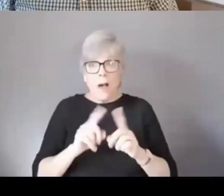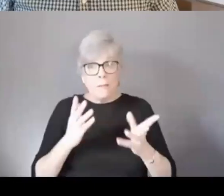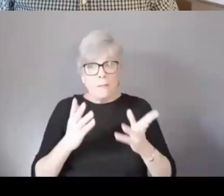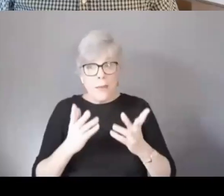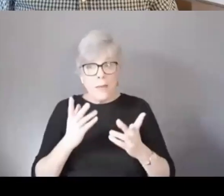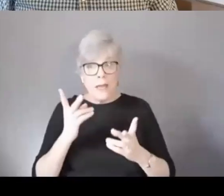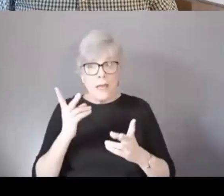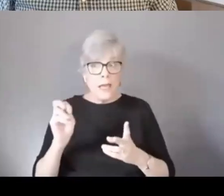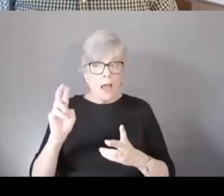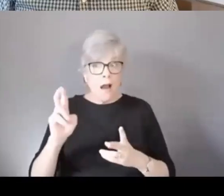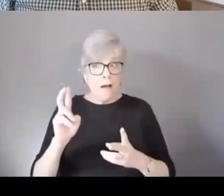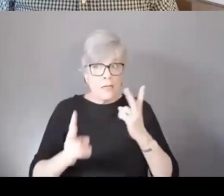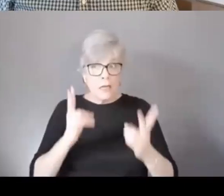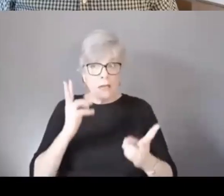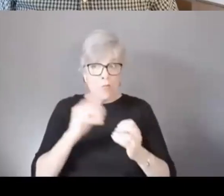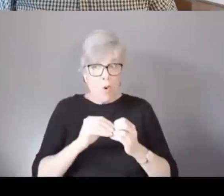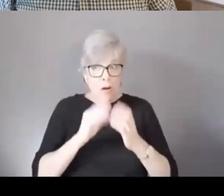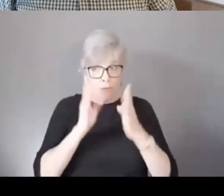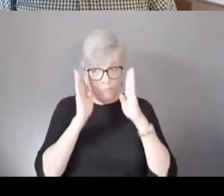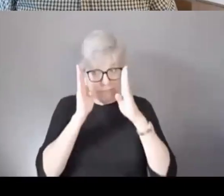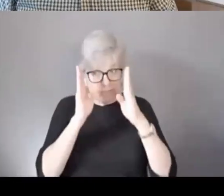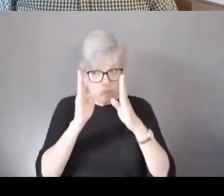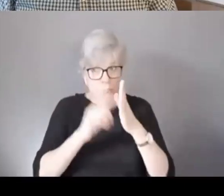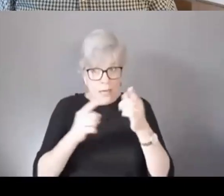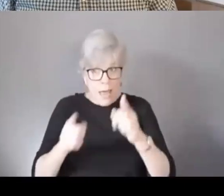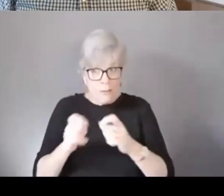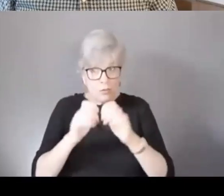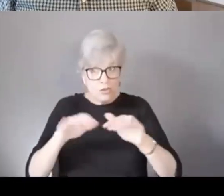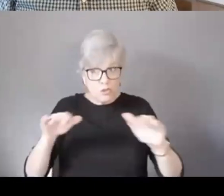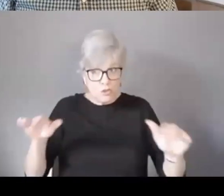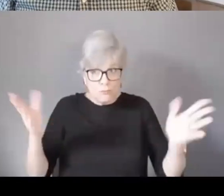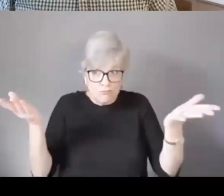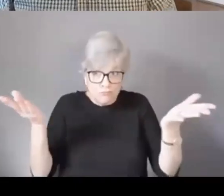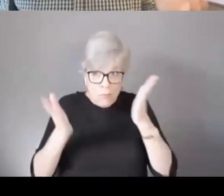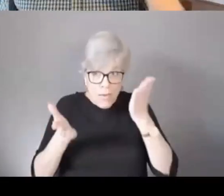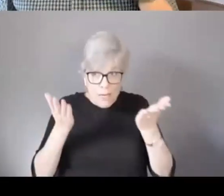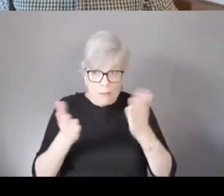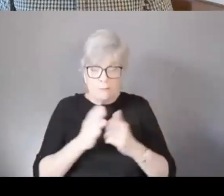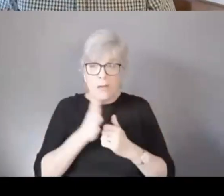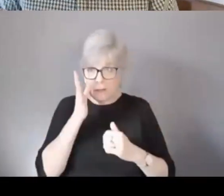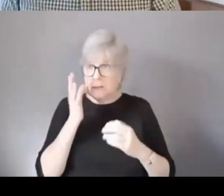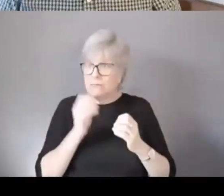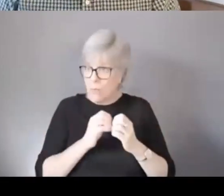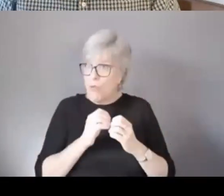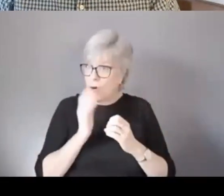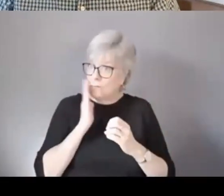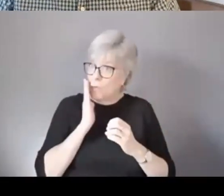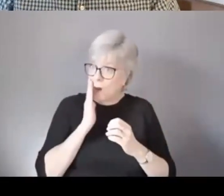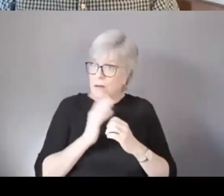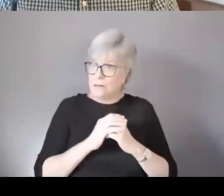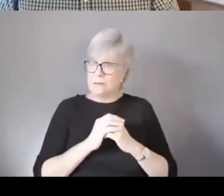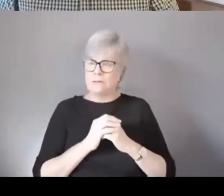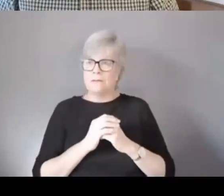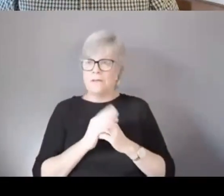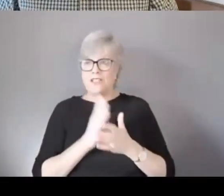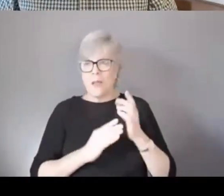aware and more in tune with what's going on for their children. Yeah, somebody shared that positive